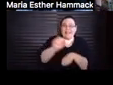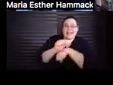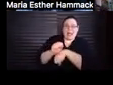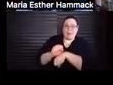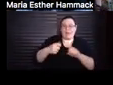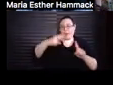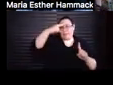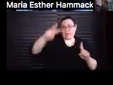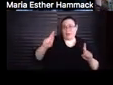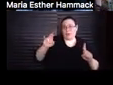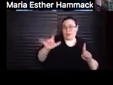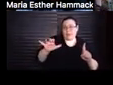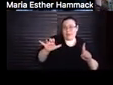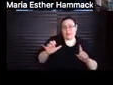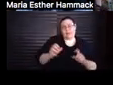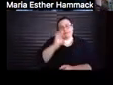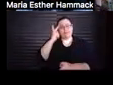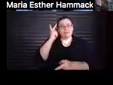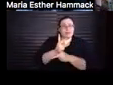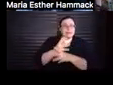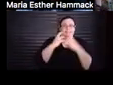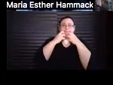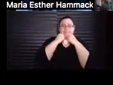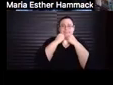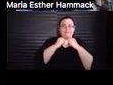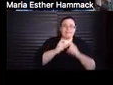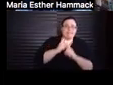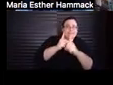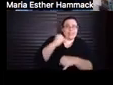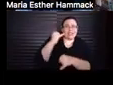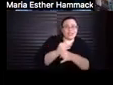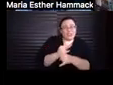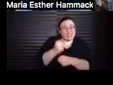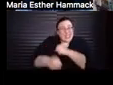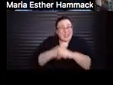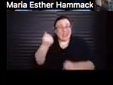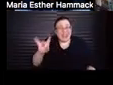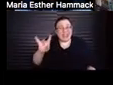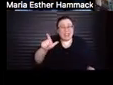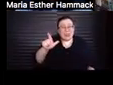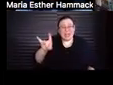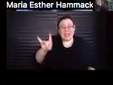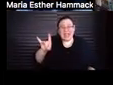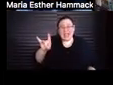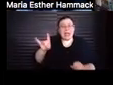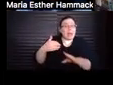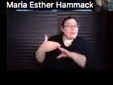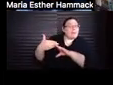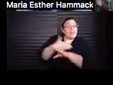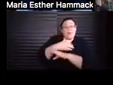to preserve its institutions. And this was 1828, so remember, even before Mexico abolished